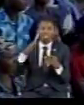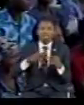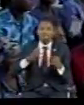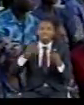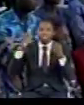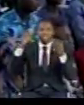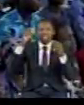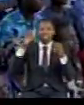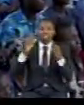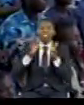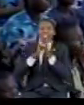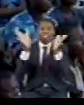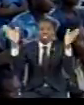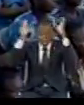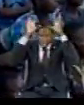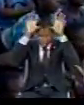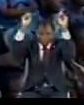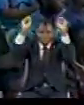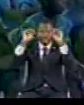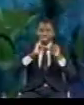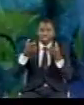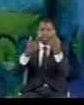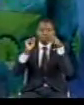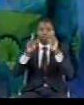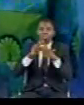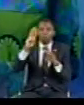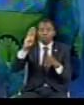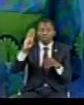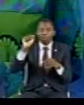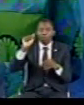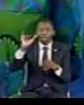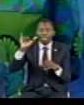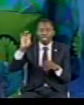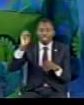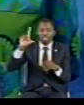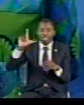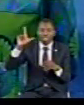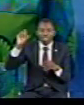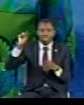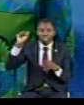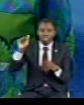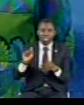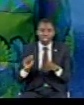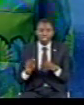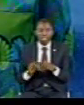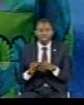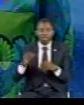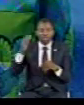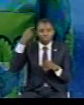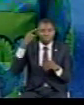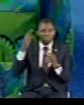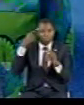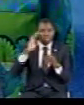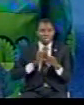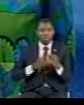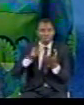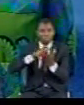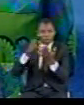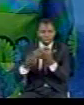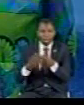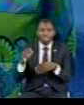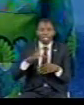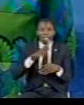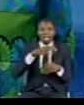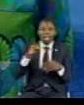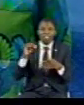us the date, anyone that sees me will tell me that GS is coming to Bayelsa for your sake. GS is coming to Bayelsa to